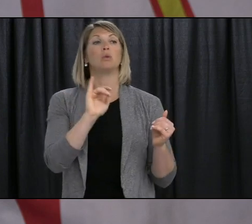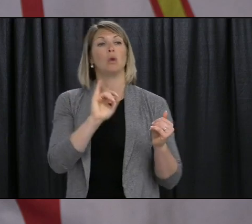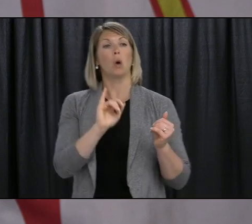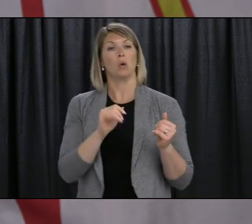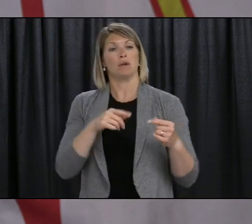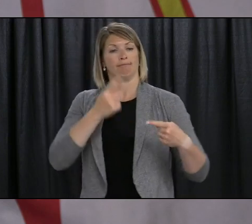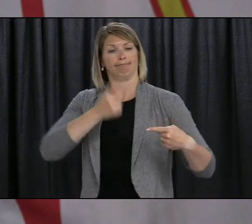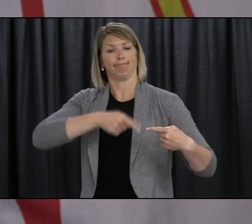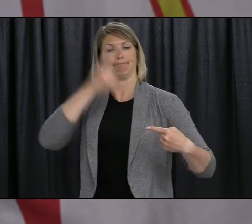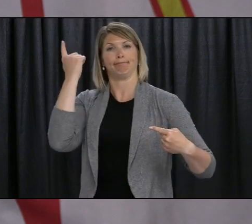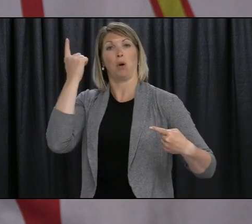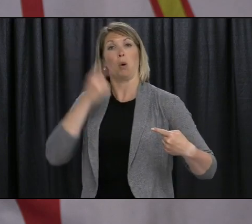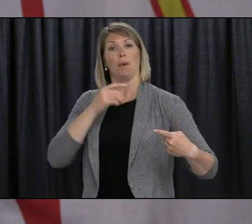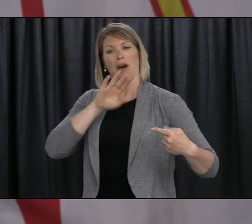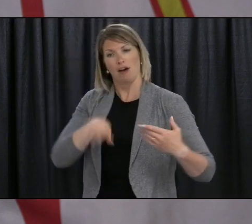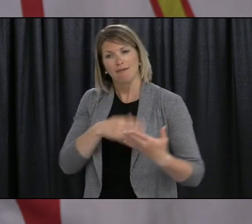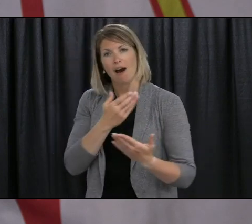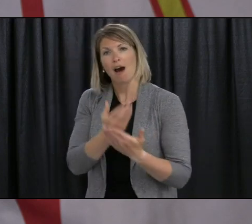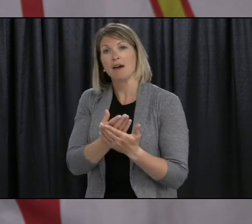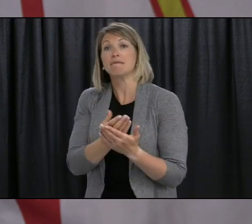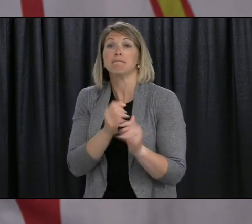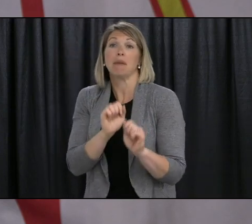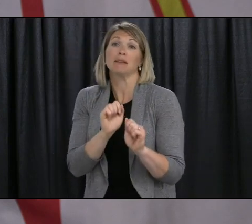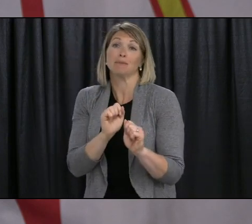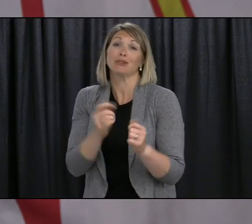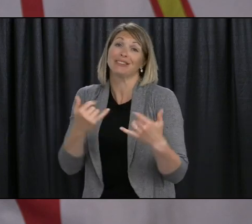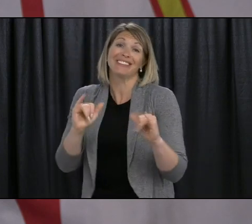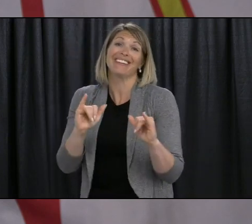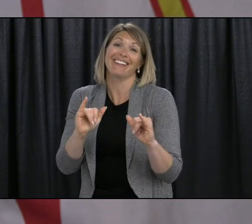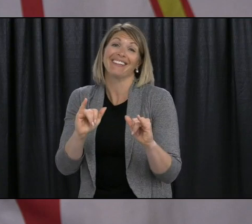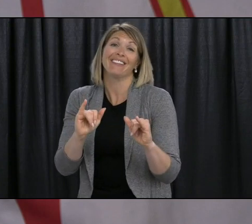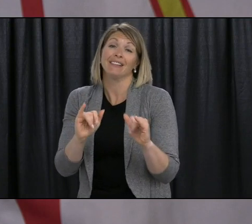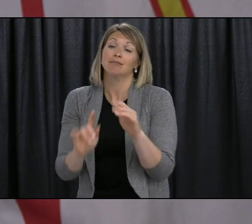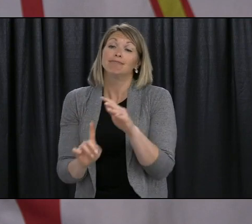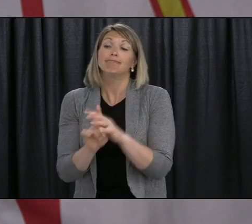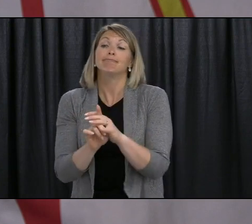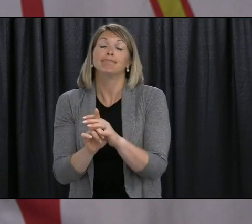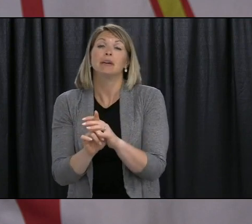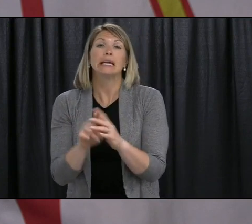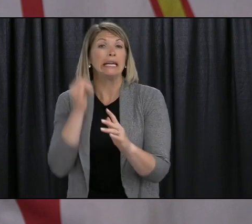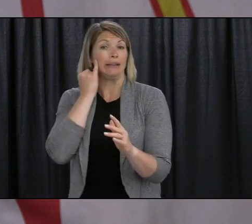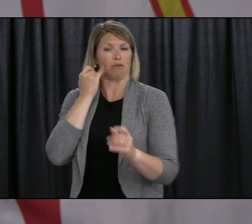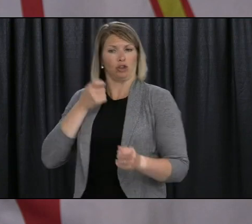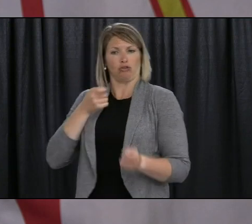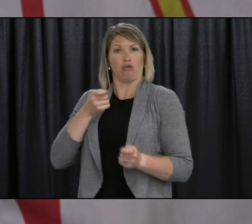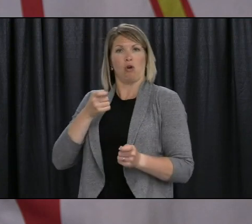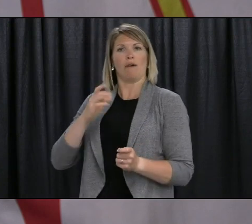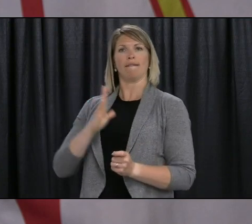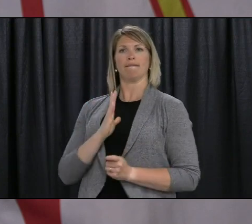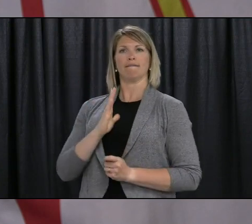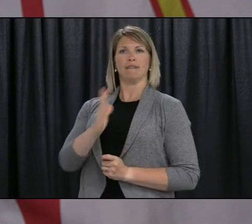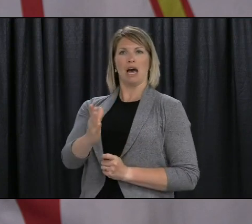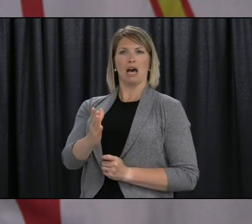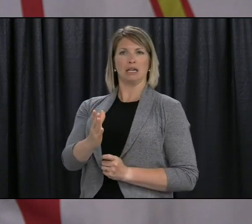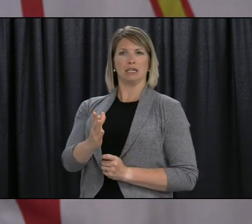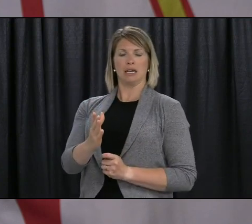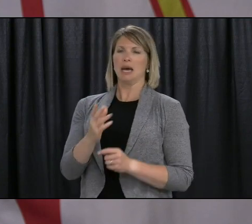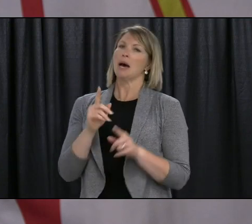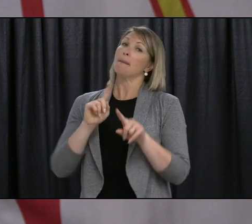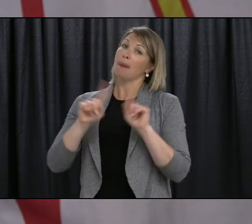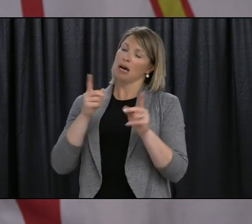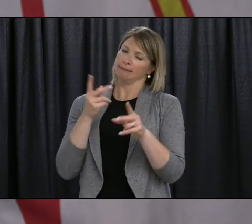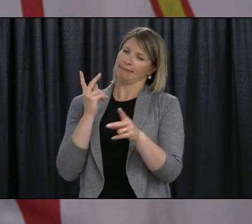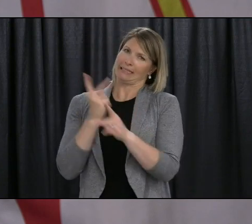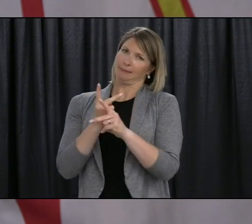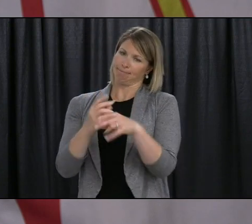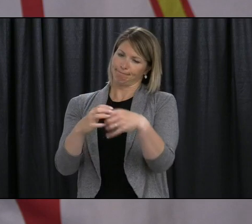importation within the province. We'll certainly see some outbreaks, and as long as we can control those outbreaks and we can keep, do the